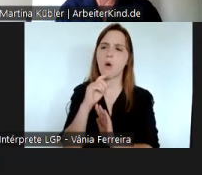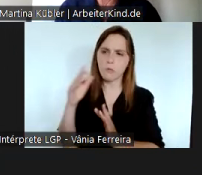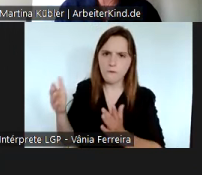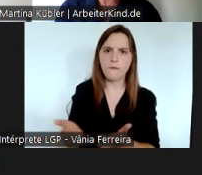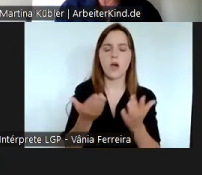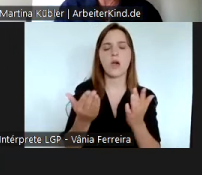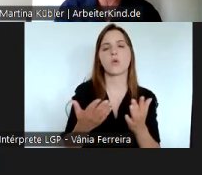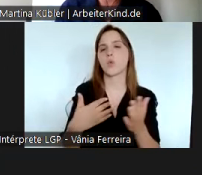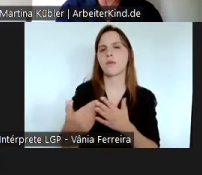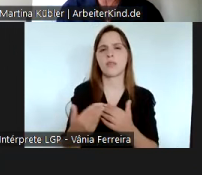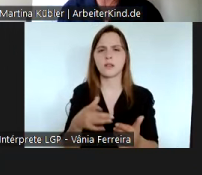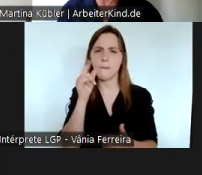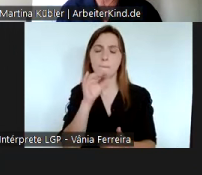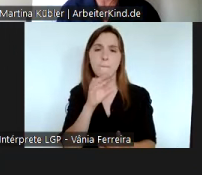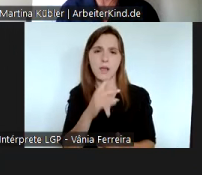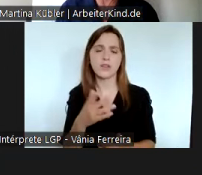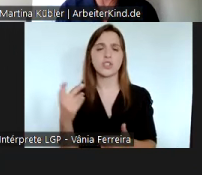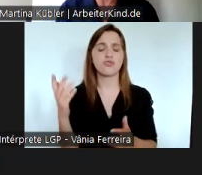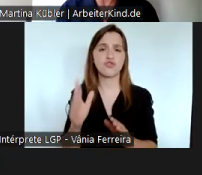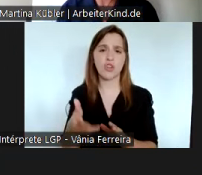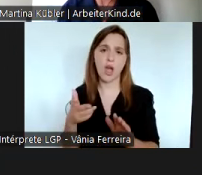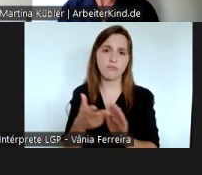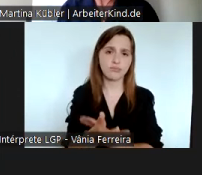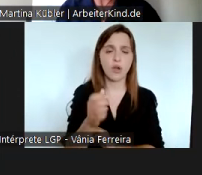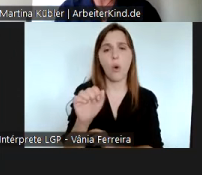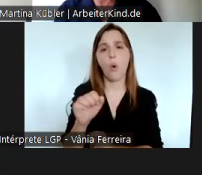of whether their parents have already gone to university or not.